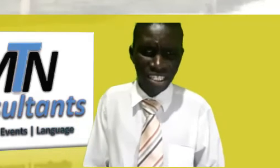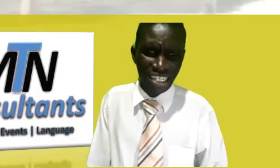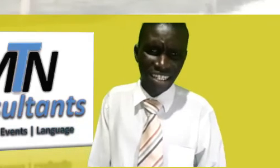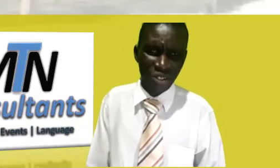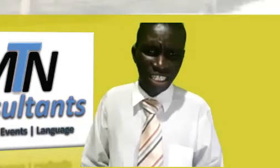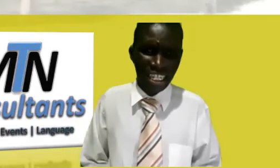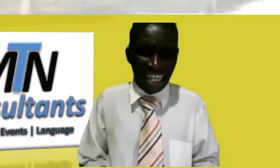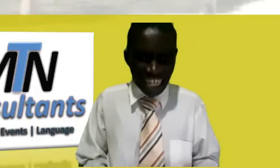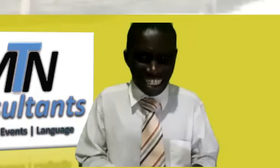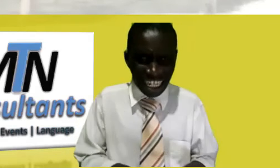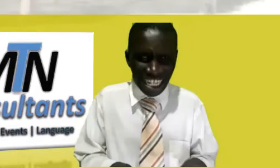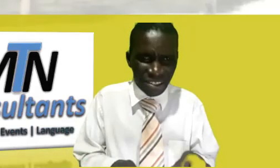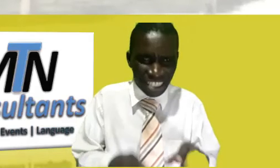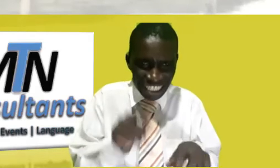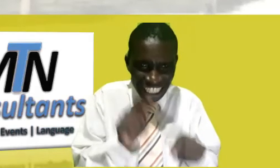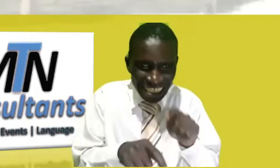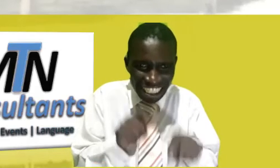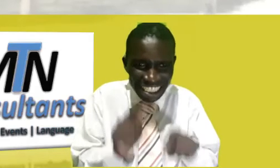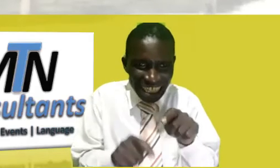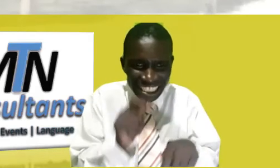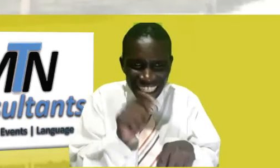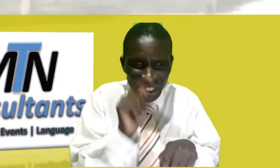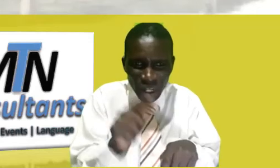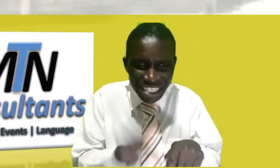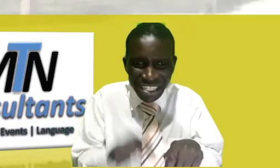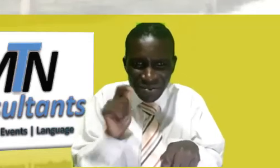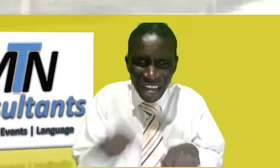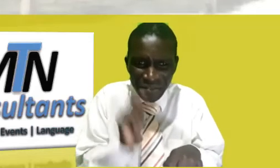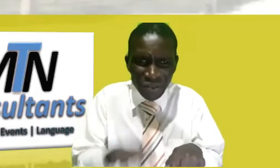shop these days, they don't enter everything. $25.